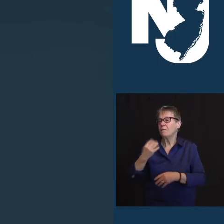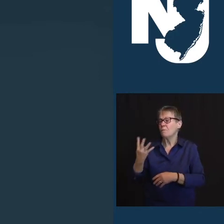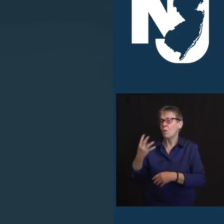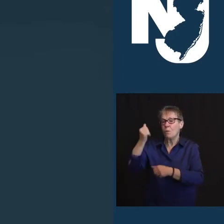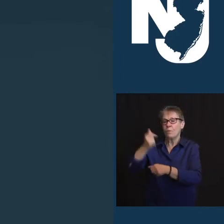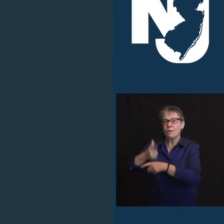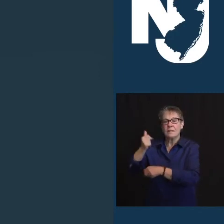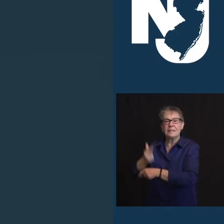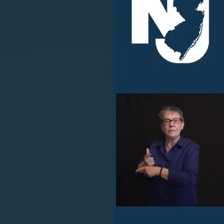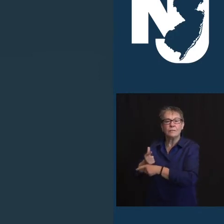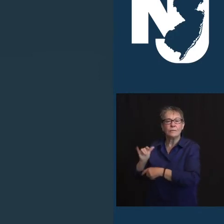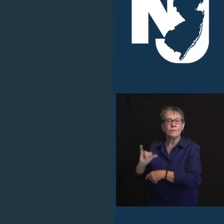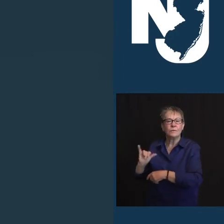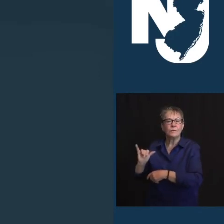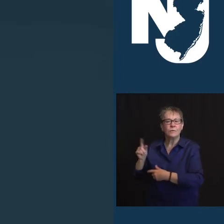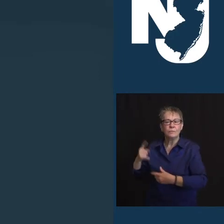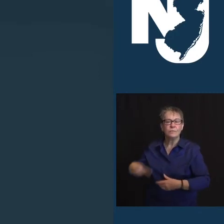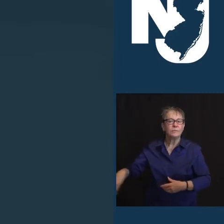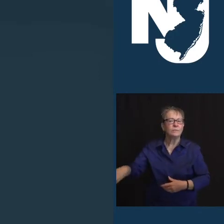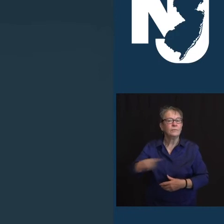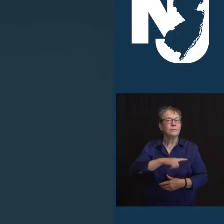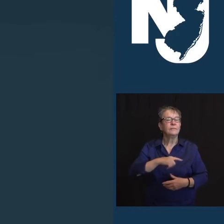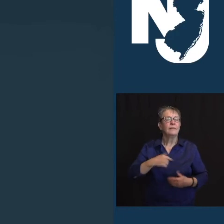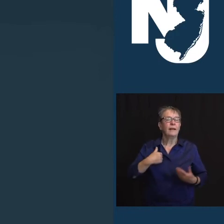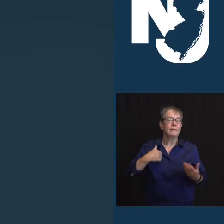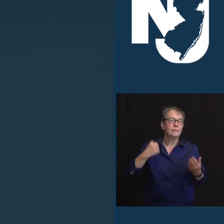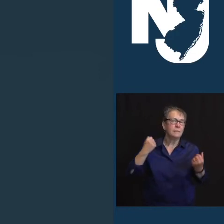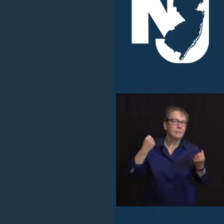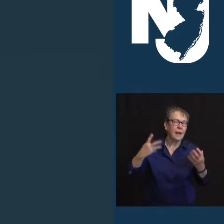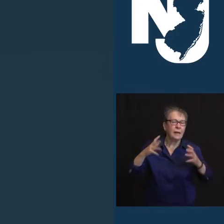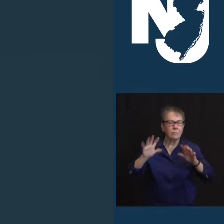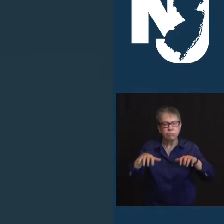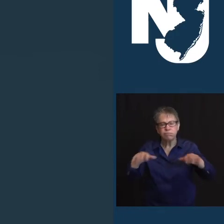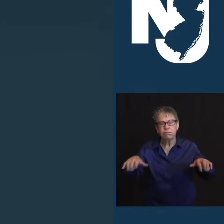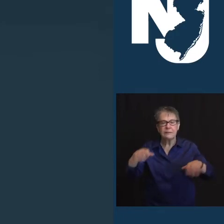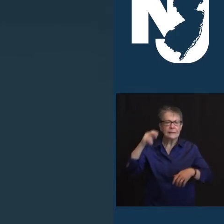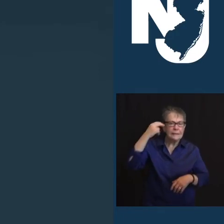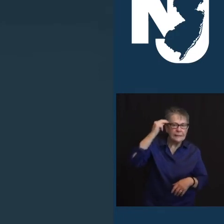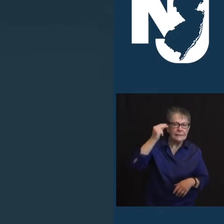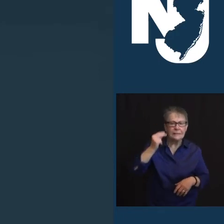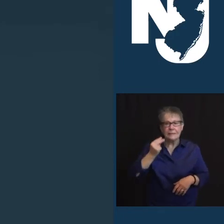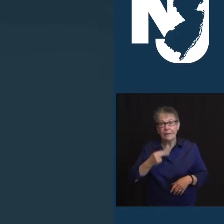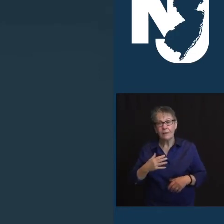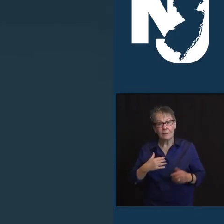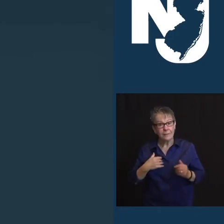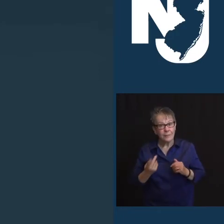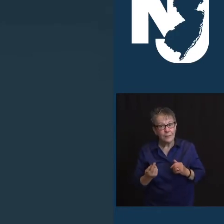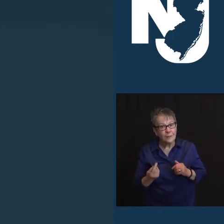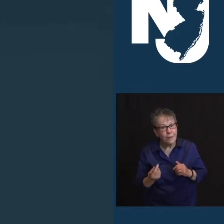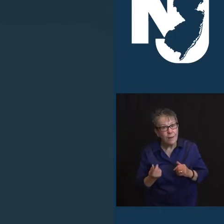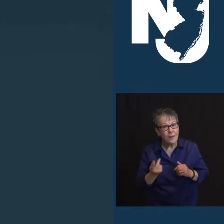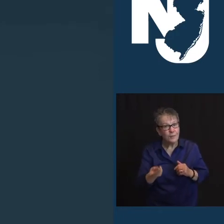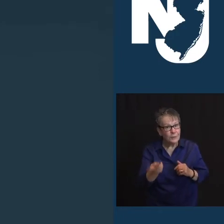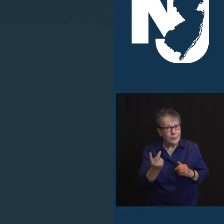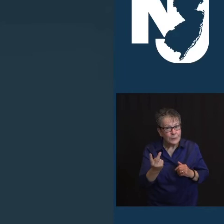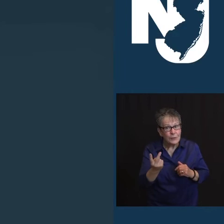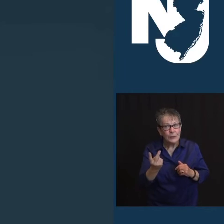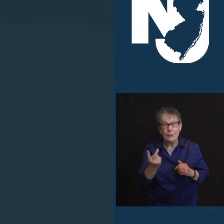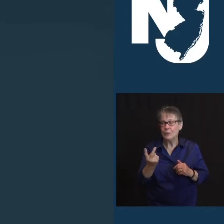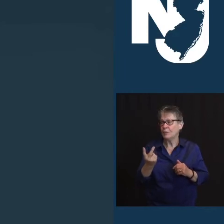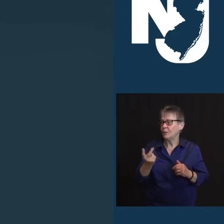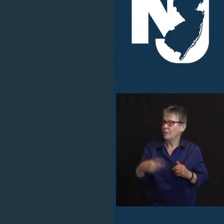spouses, and her many nieces and nephews, and her grand dogs, Yogi and Tucker. We thank Pat for a lifetime